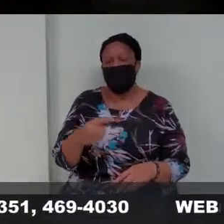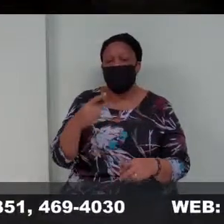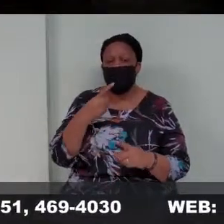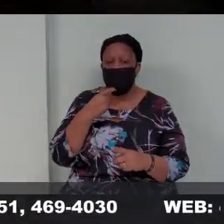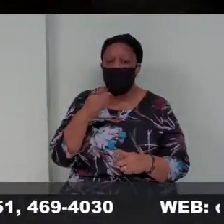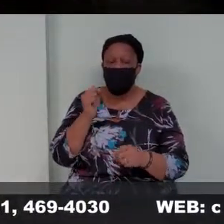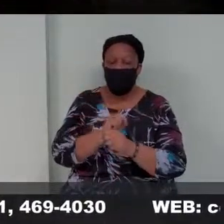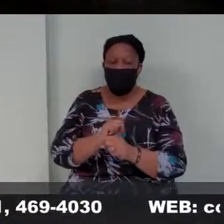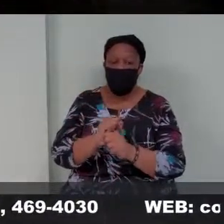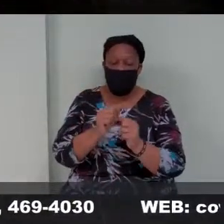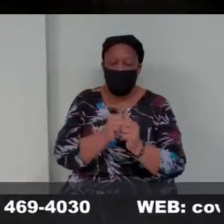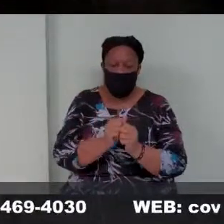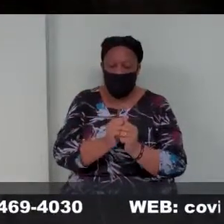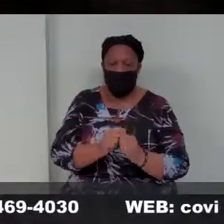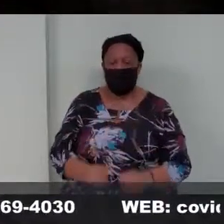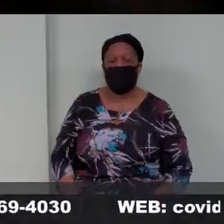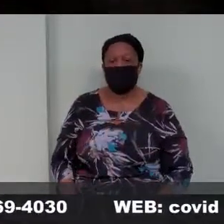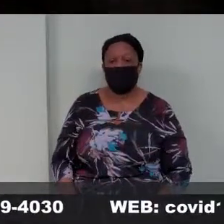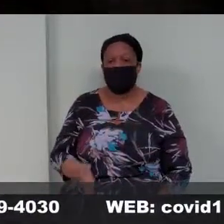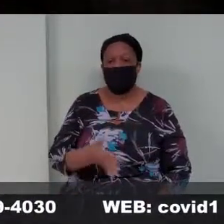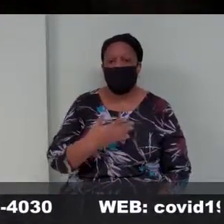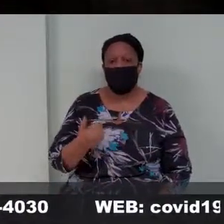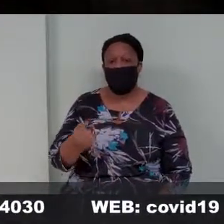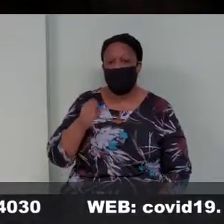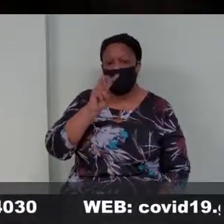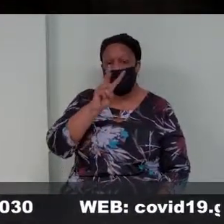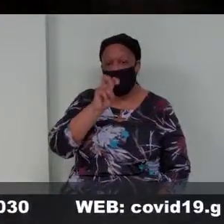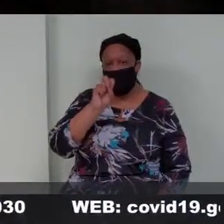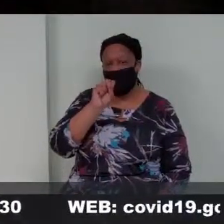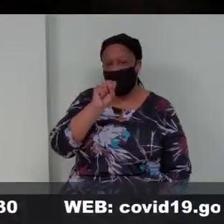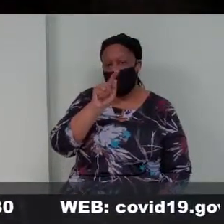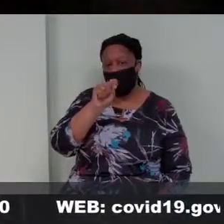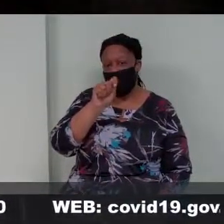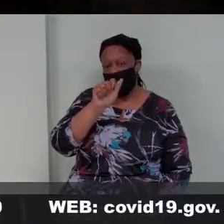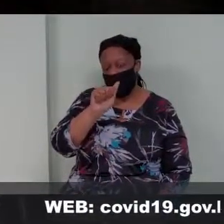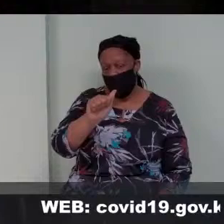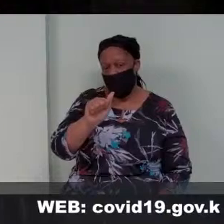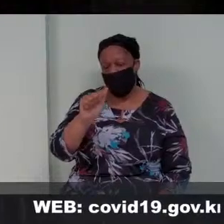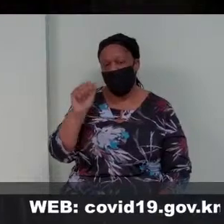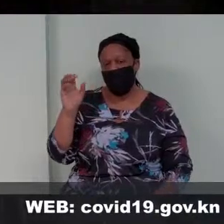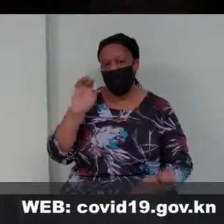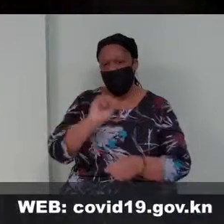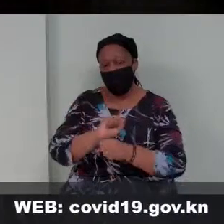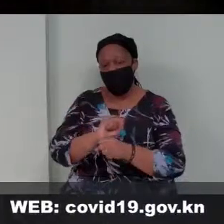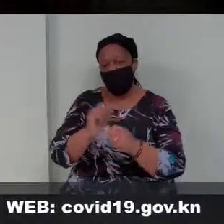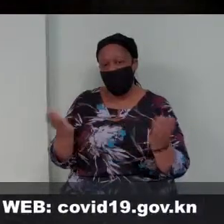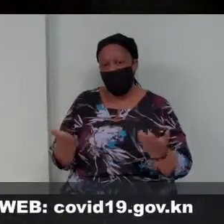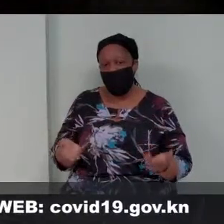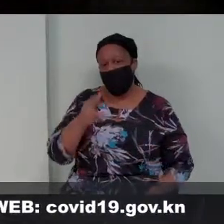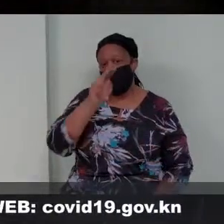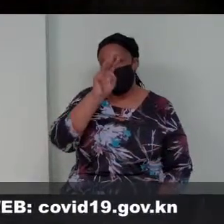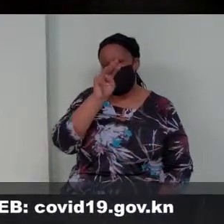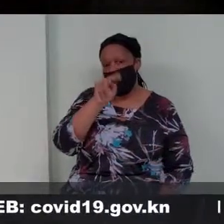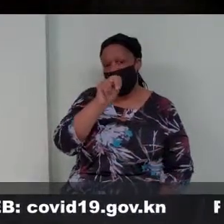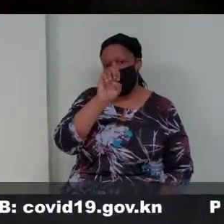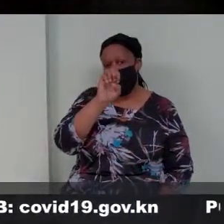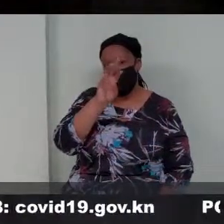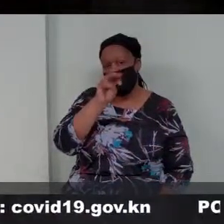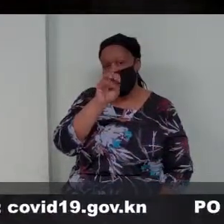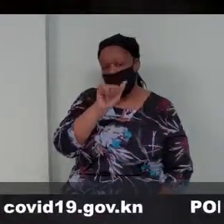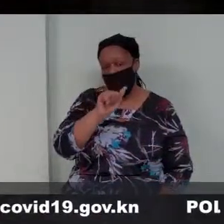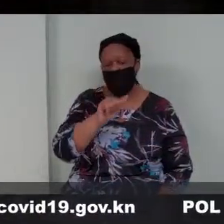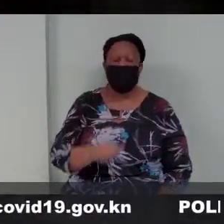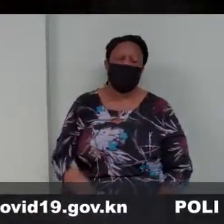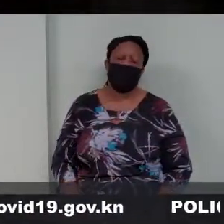the National Emergency Operations Center, or at NEMA, we say thank you very much. And to all of you